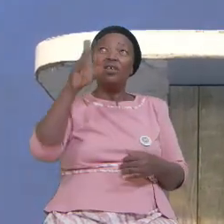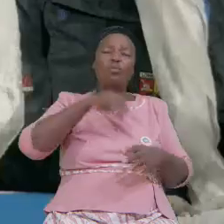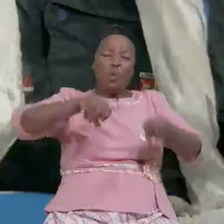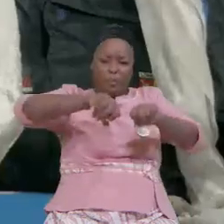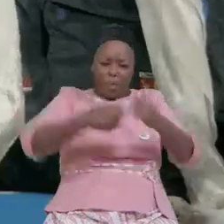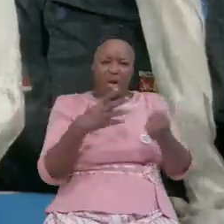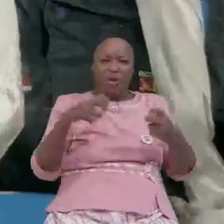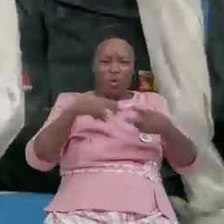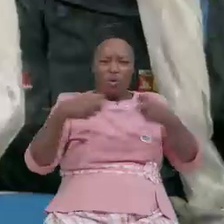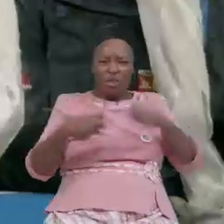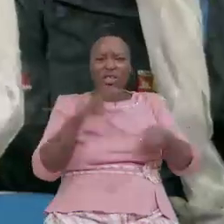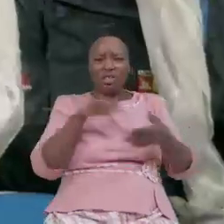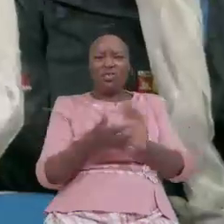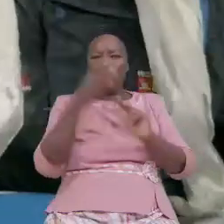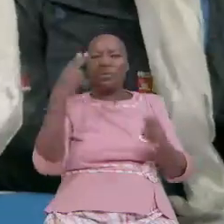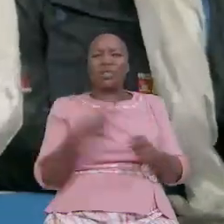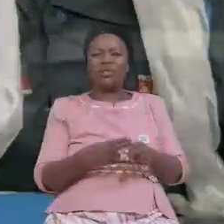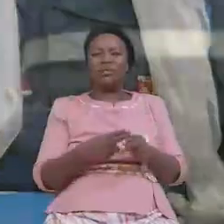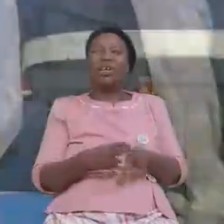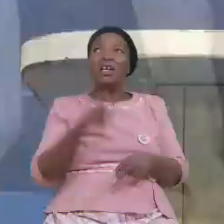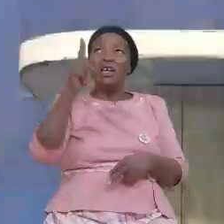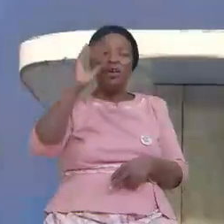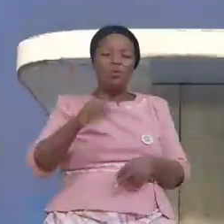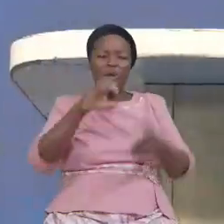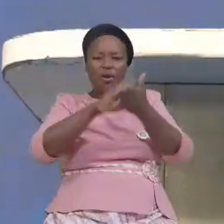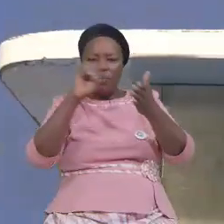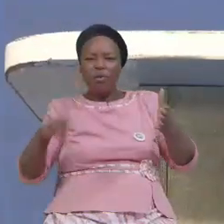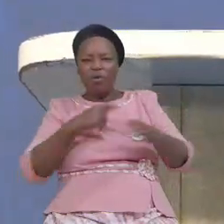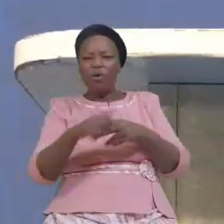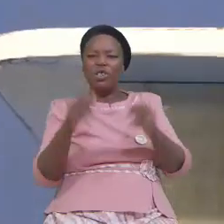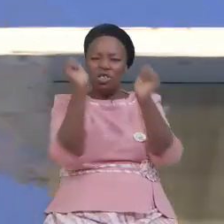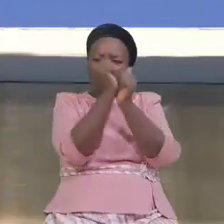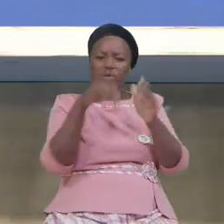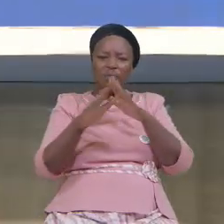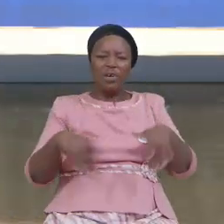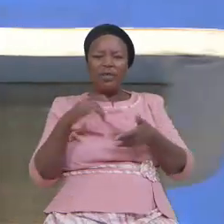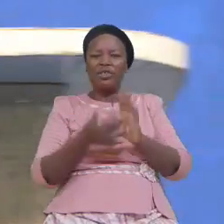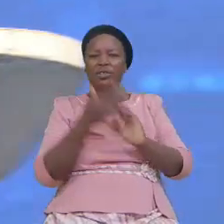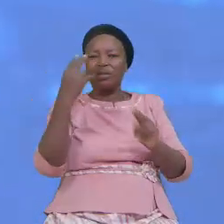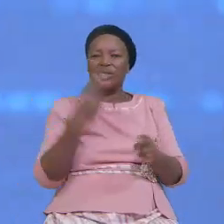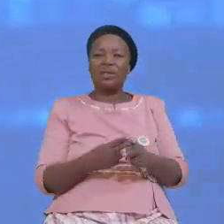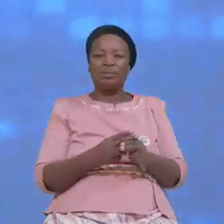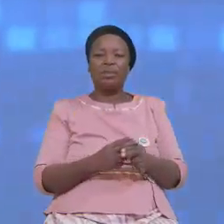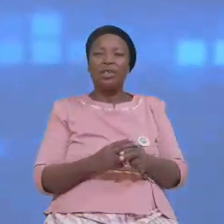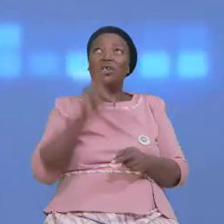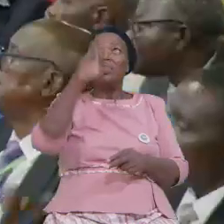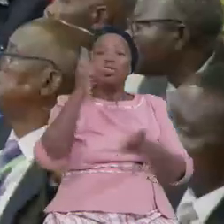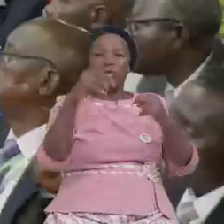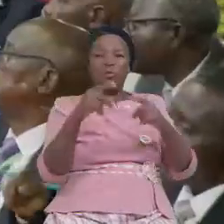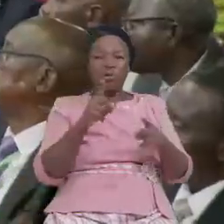chain. He will remove all the shackles of your life. It's coming to you